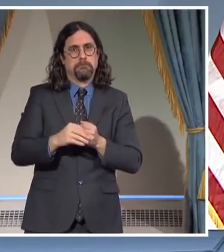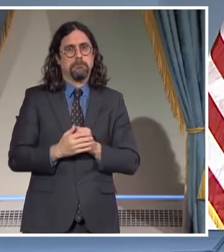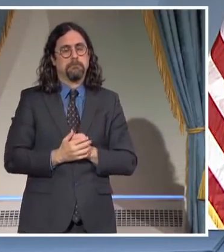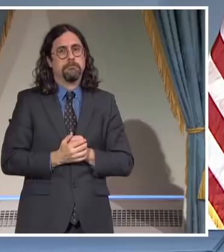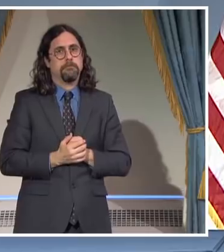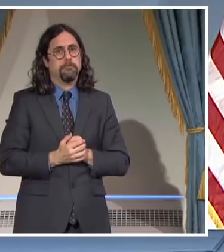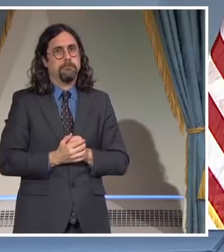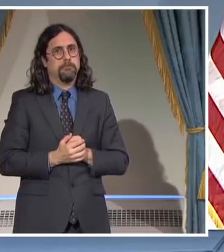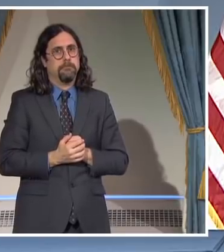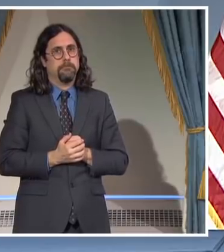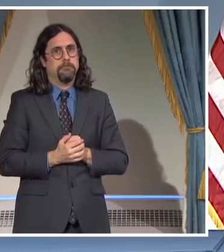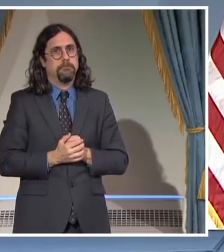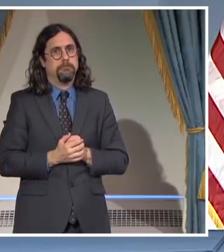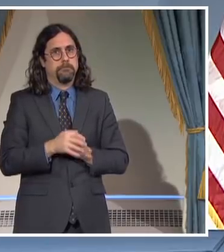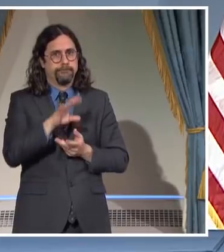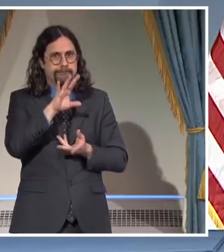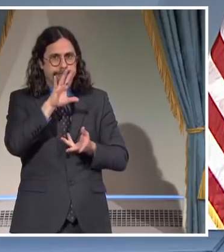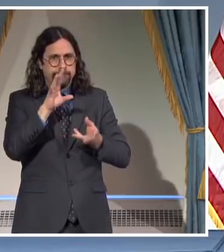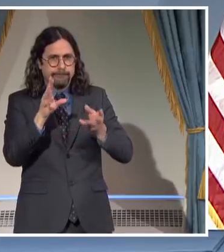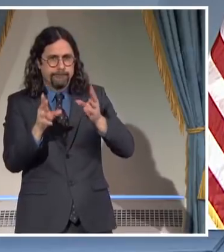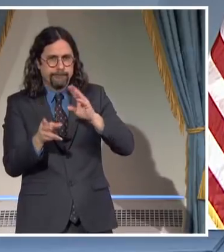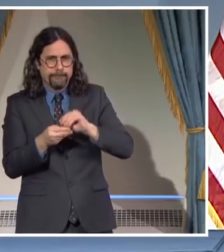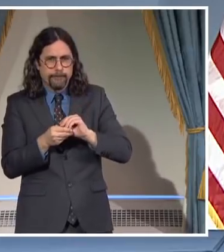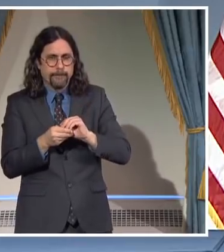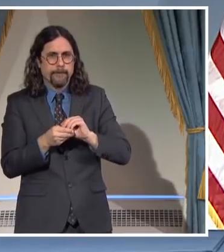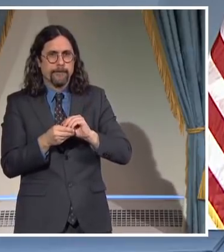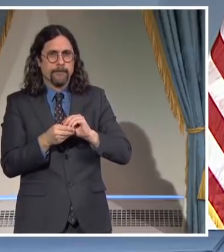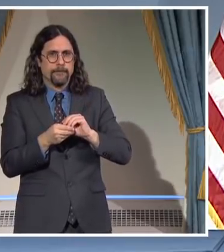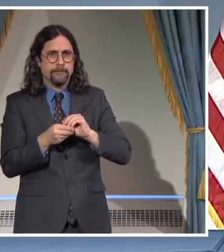a little less.